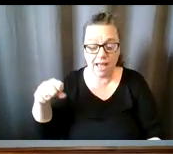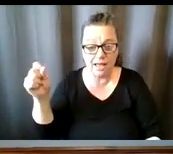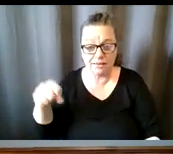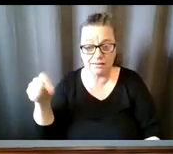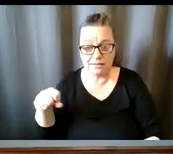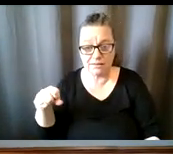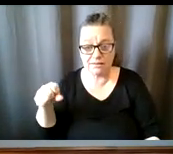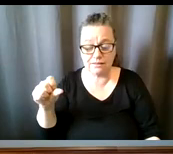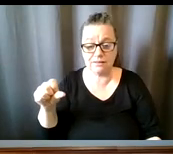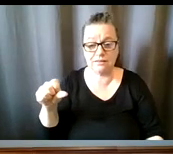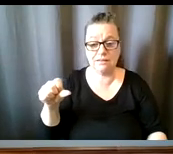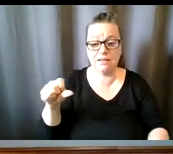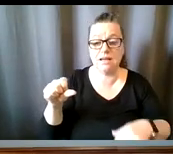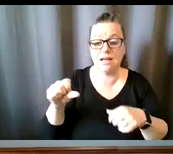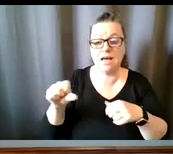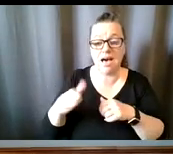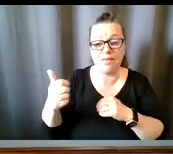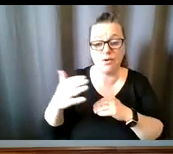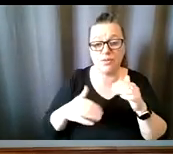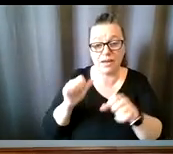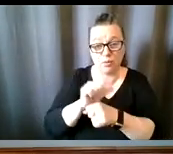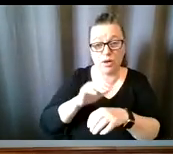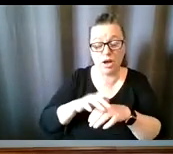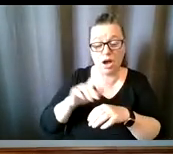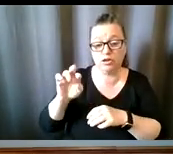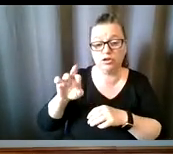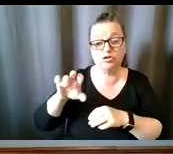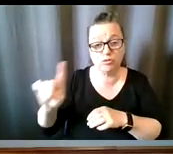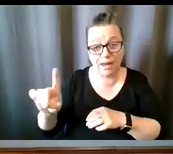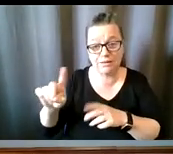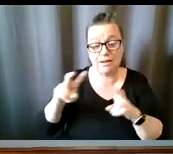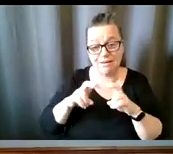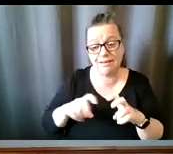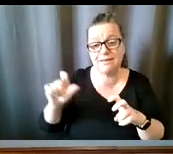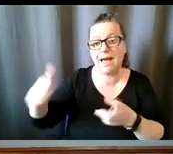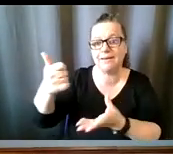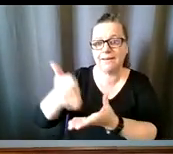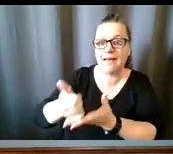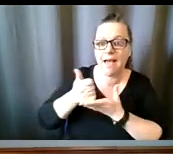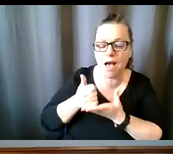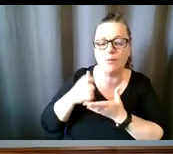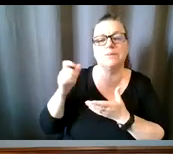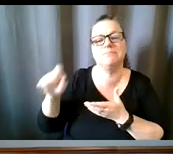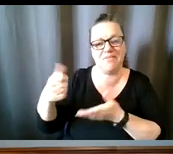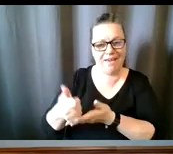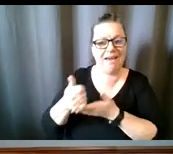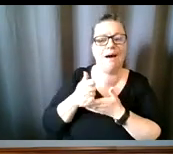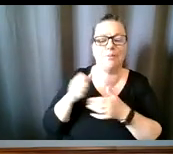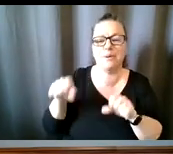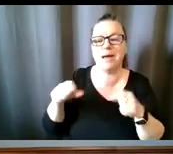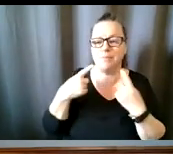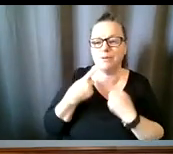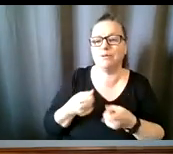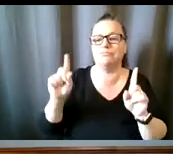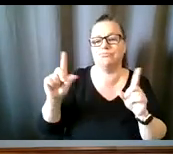on your trend analysis, I do need a little bit of help. And I did get help the following week, and we were able to deliver that deliverable